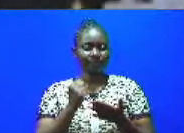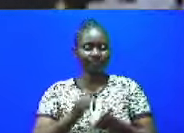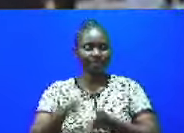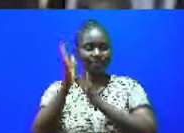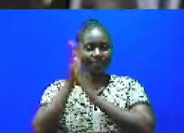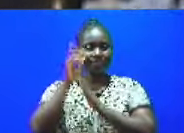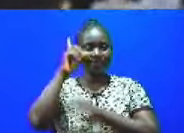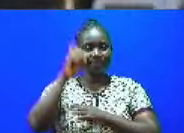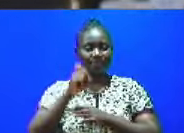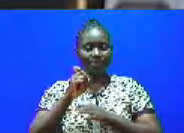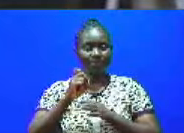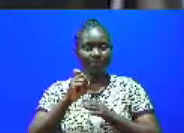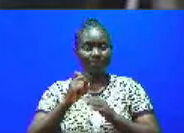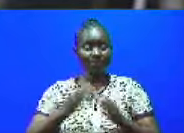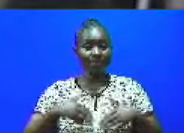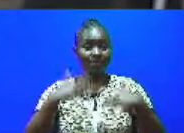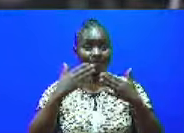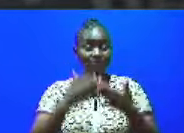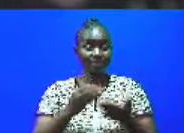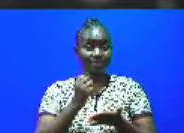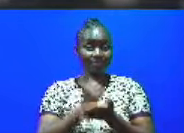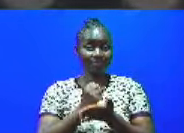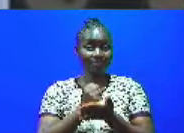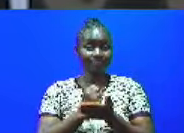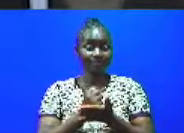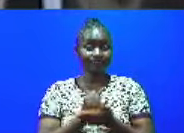be given a state funeral.